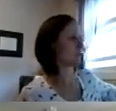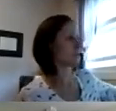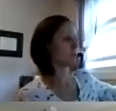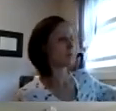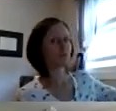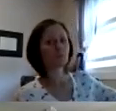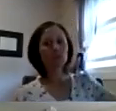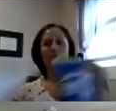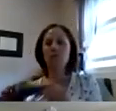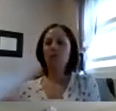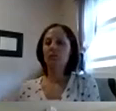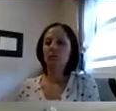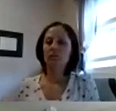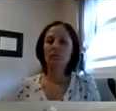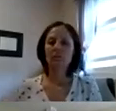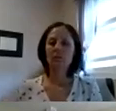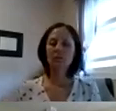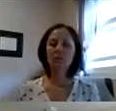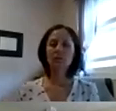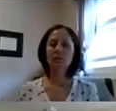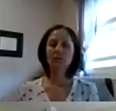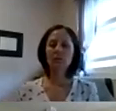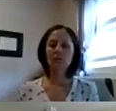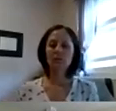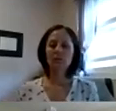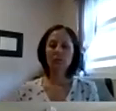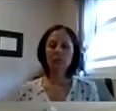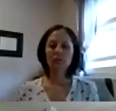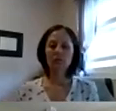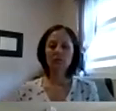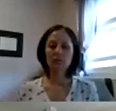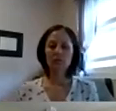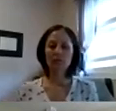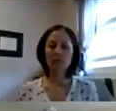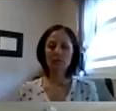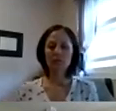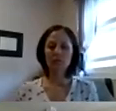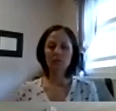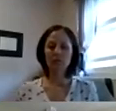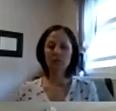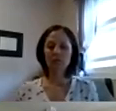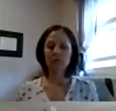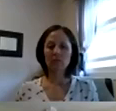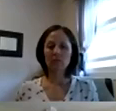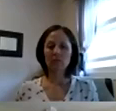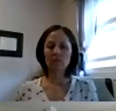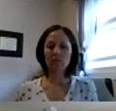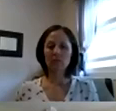receive additional CARES funds from SDAC. Great. Thanks, Patrick. Two other quick questions that came